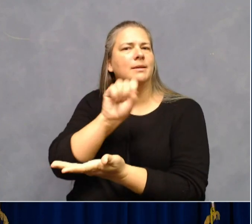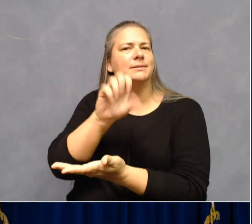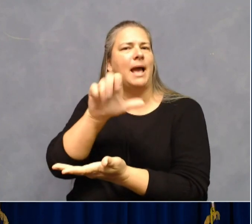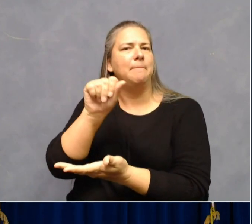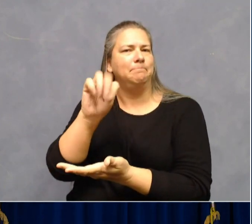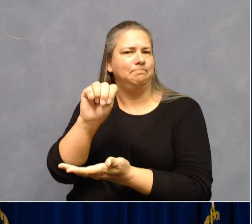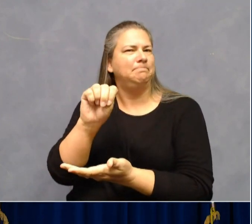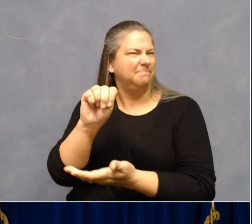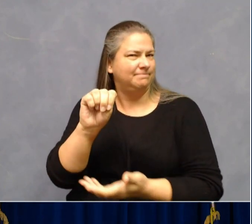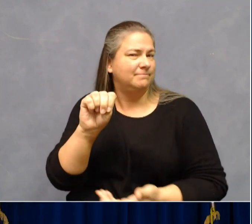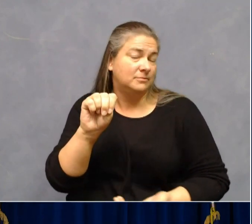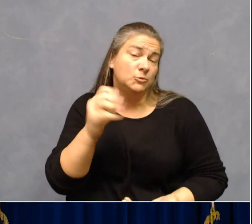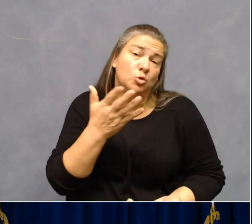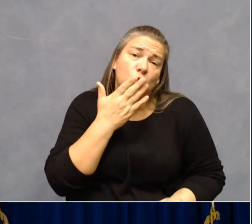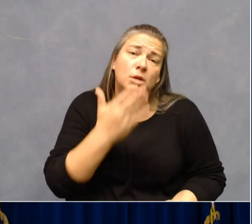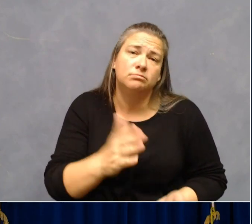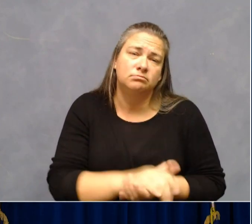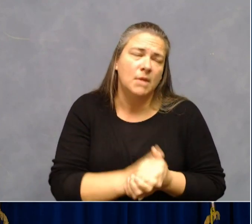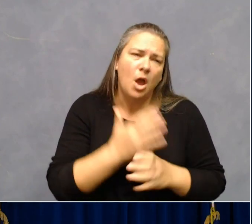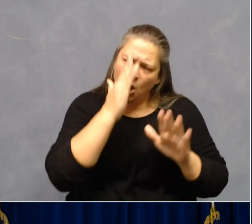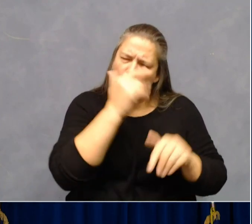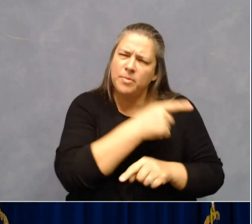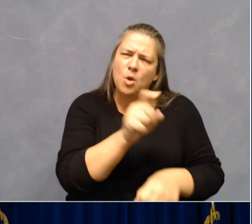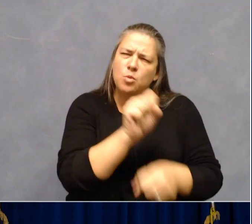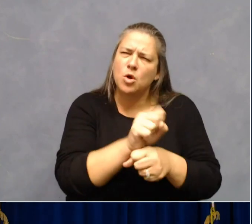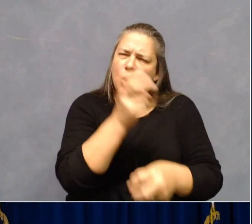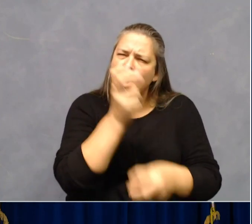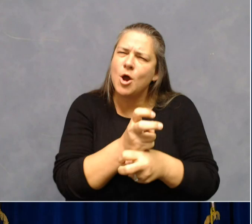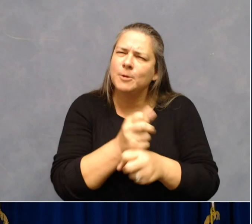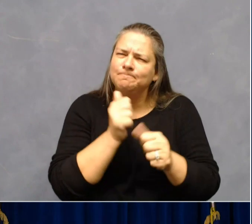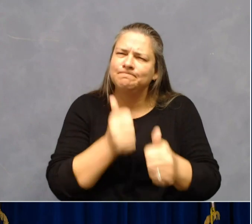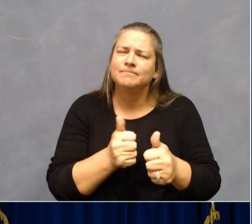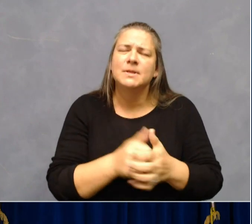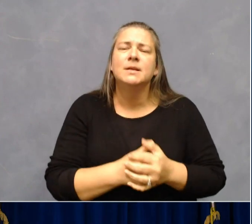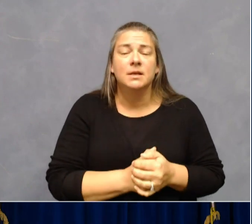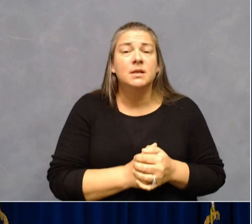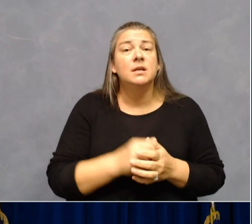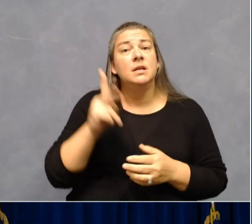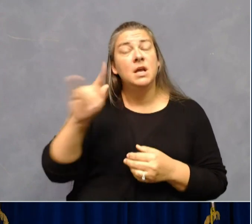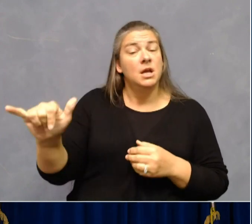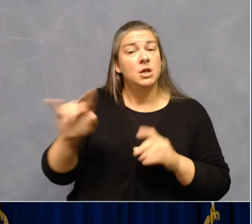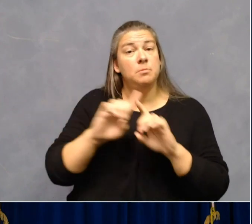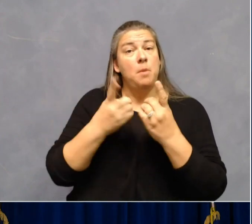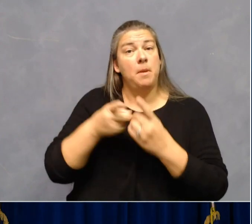I hope they work hard at it. Kentucky Department of Public Advocacy has also been awarded